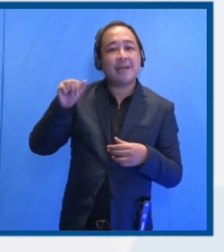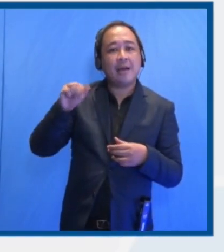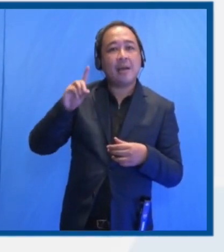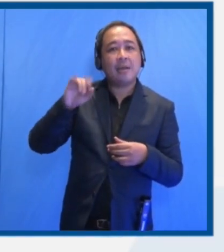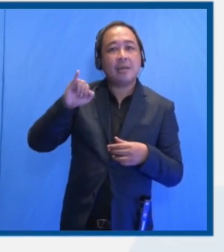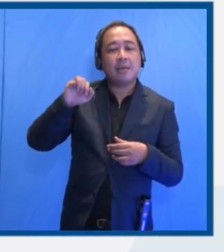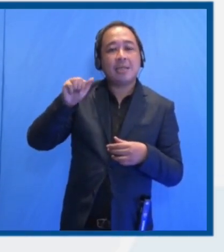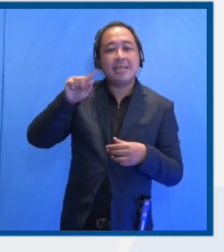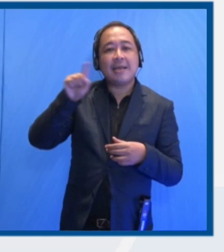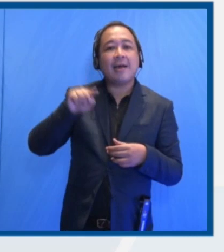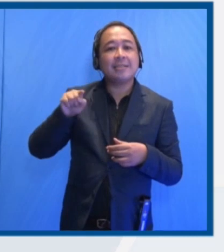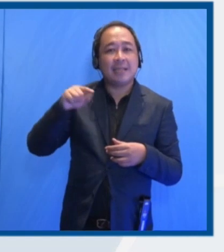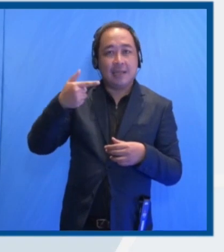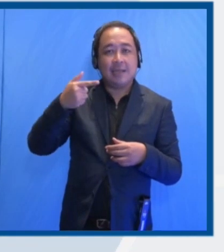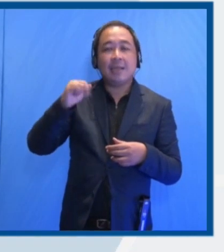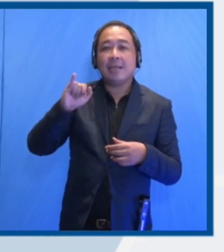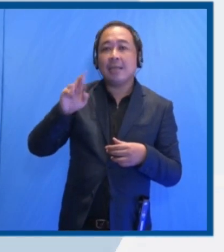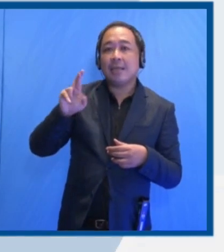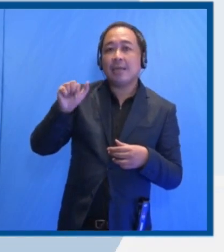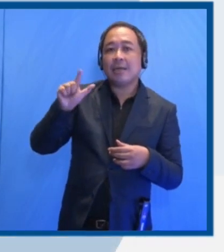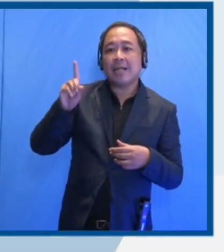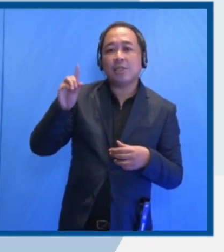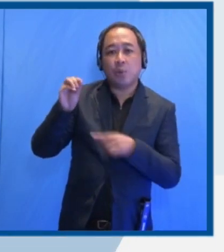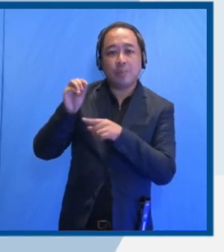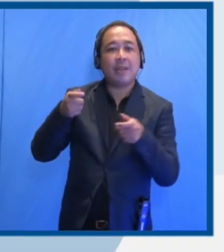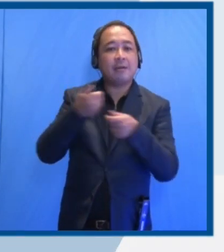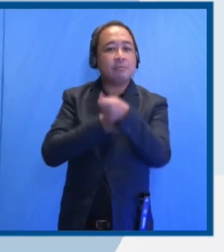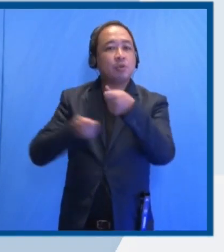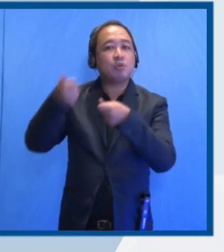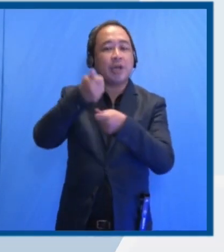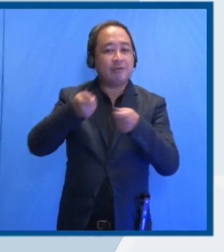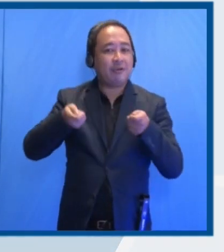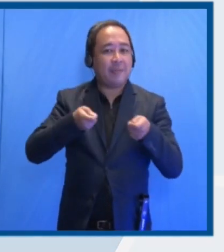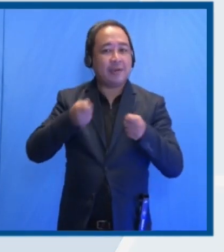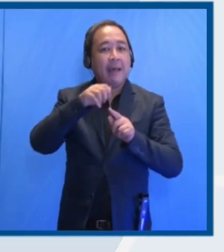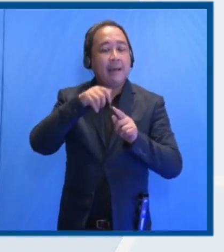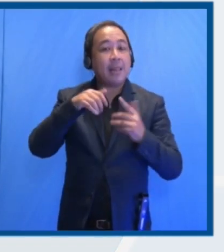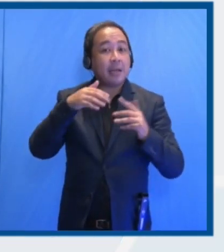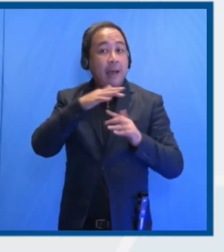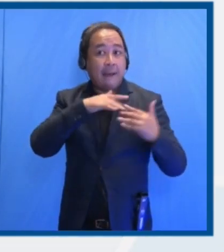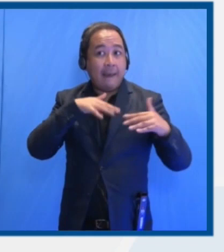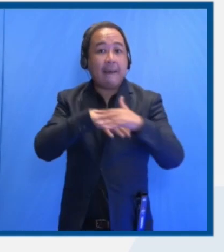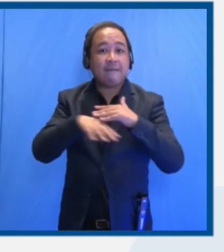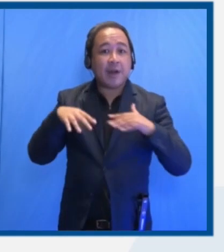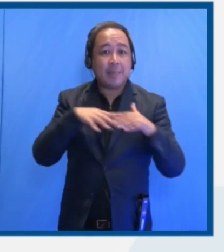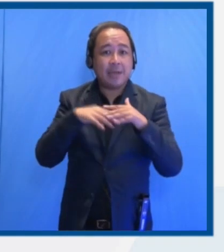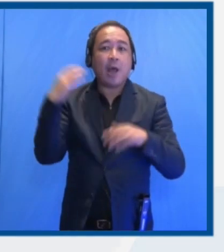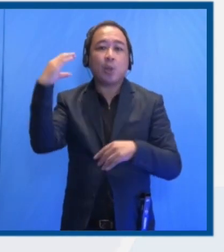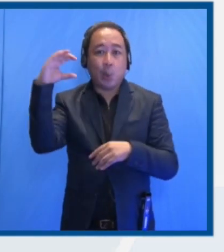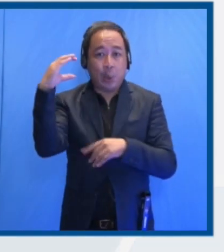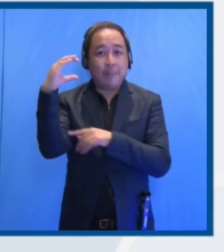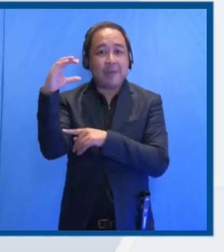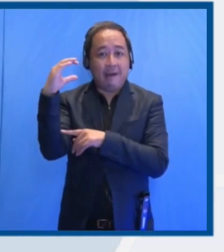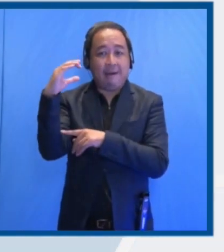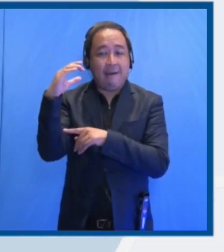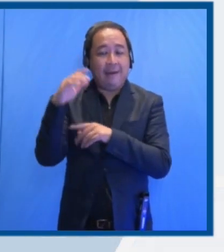Giraldo. So Ms. Carolina is the Director of Environment and Sustainable Development at the Colombian National Development